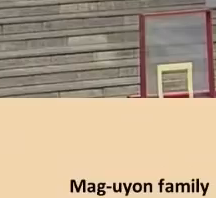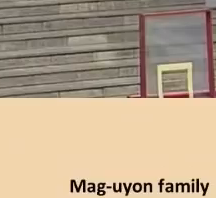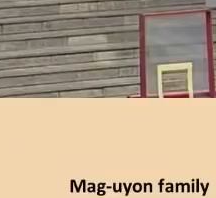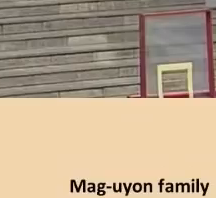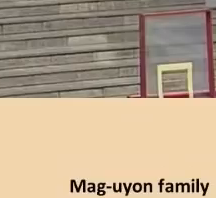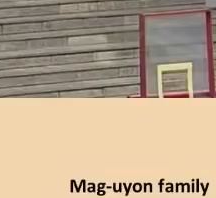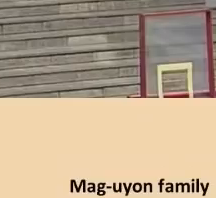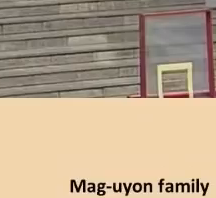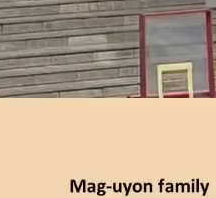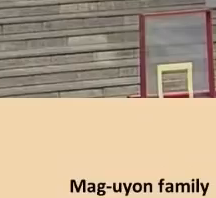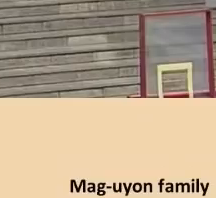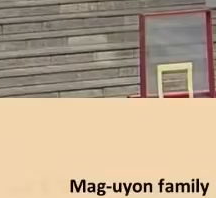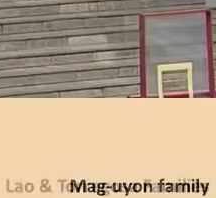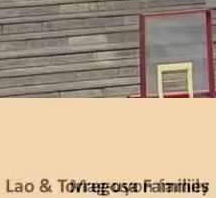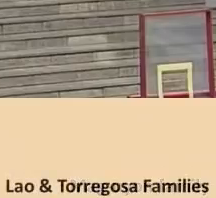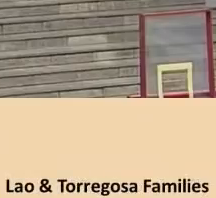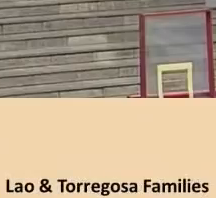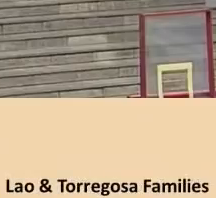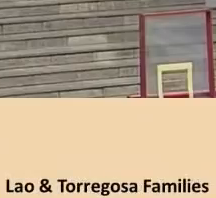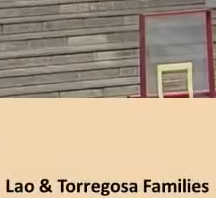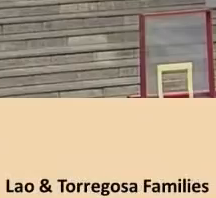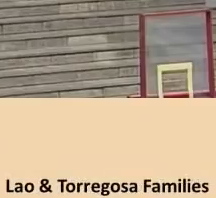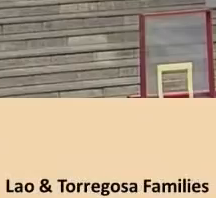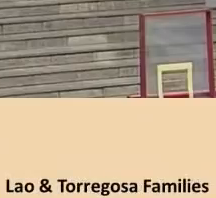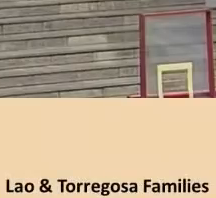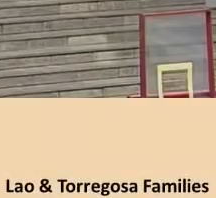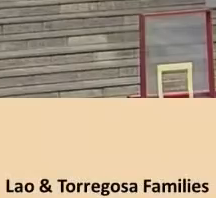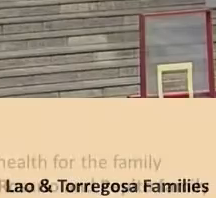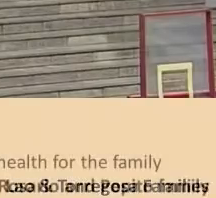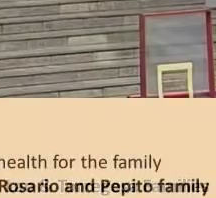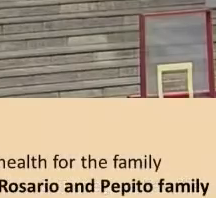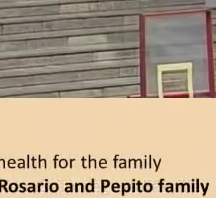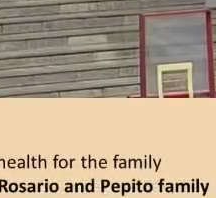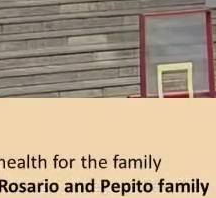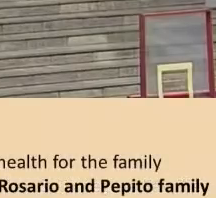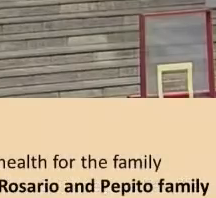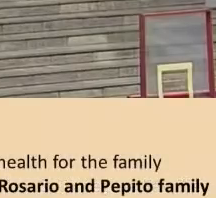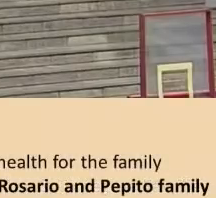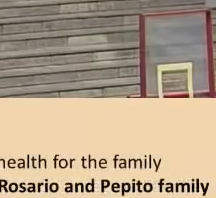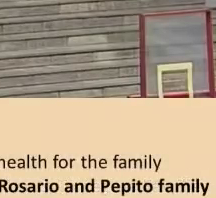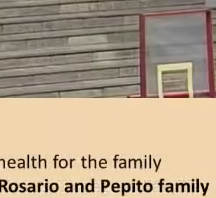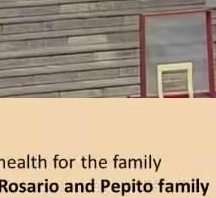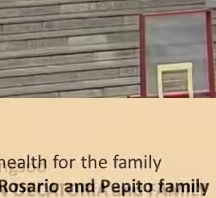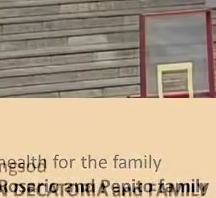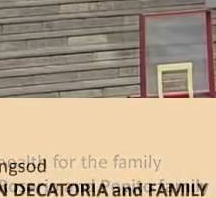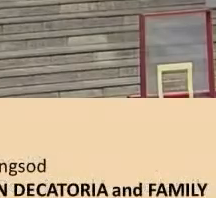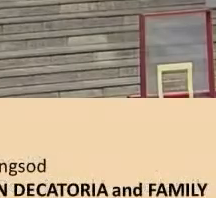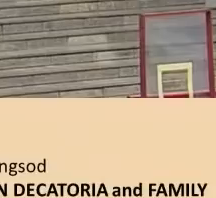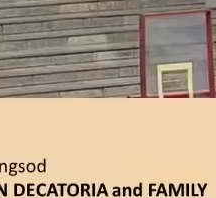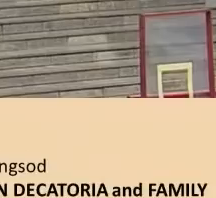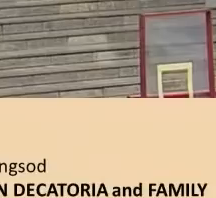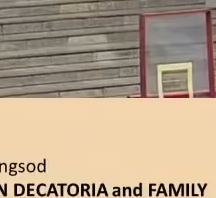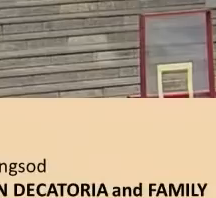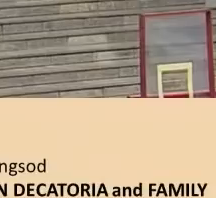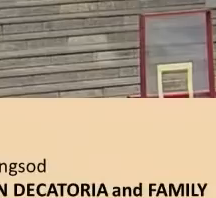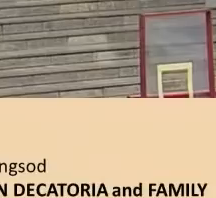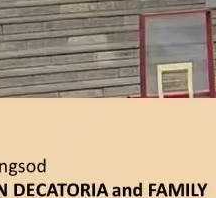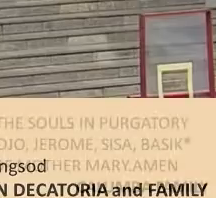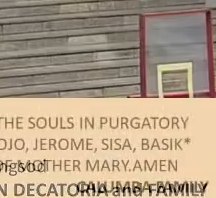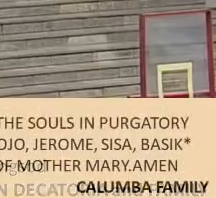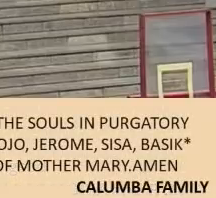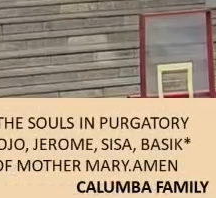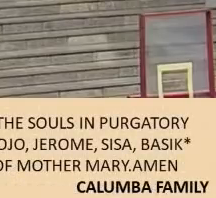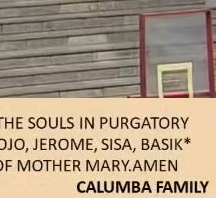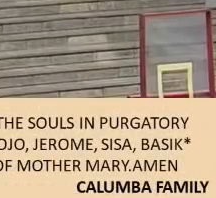may put all my trust in Him. Instruct me the way of generous giving, that I may share His and your love